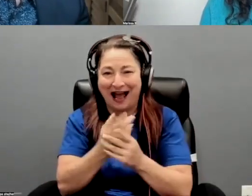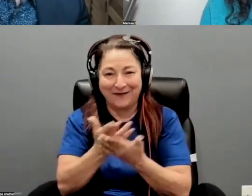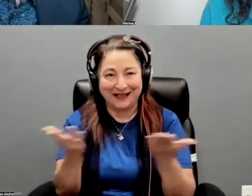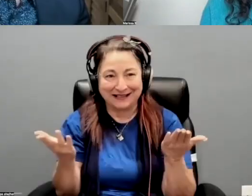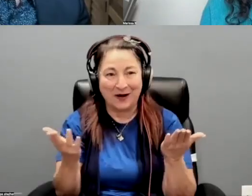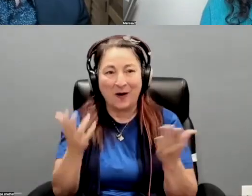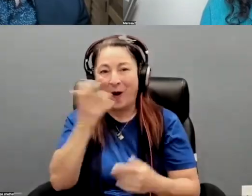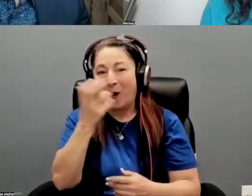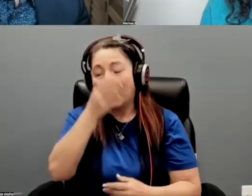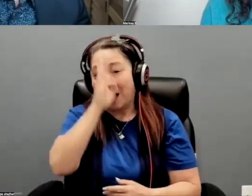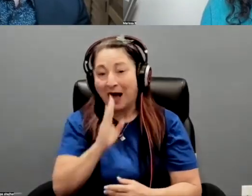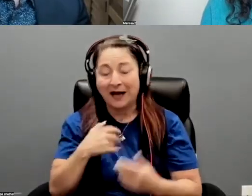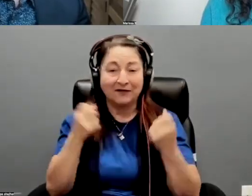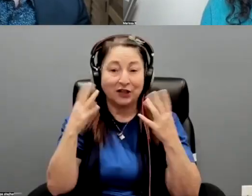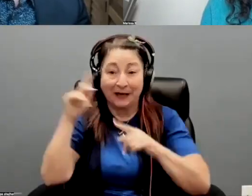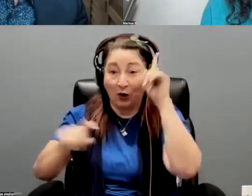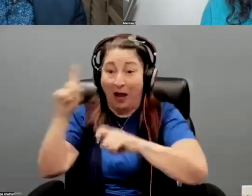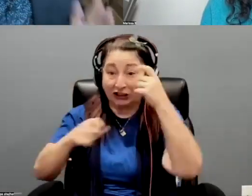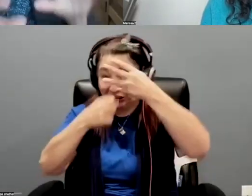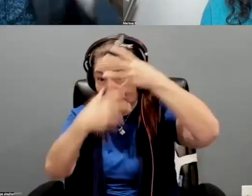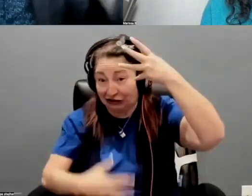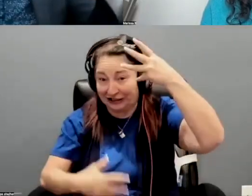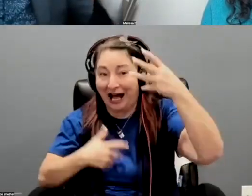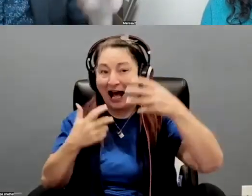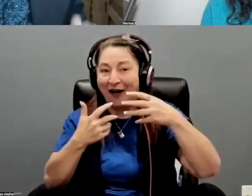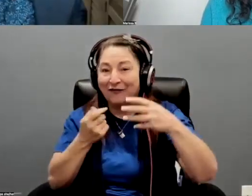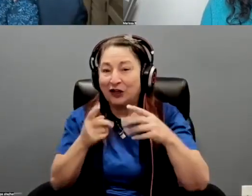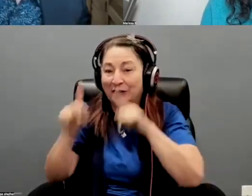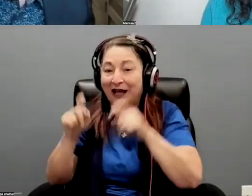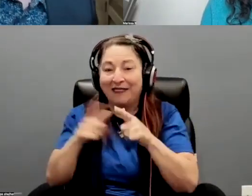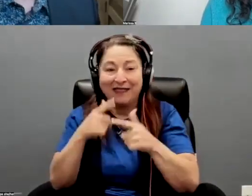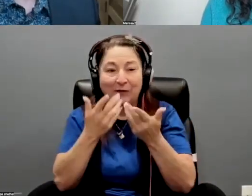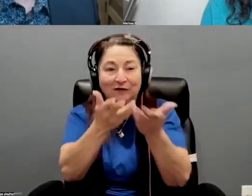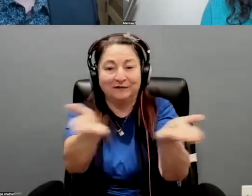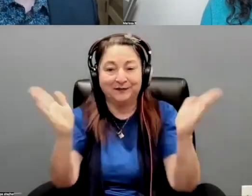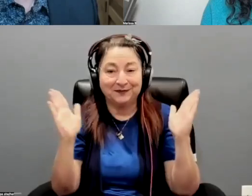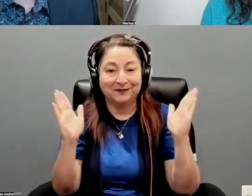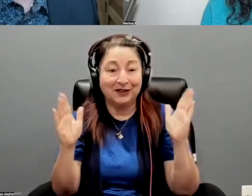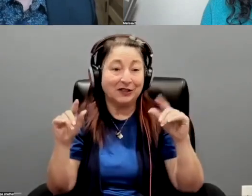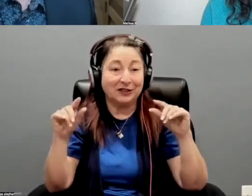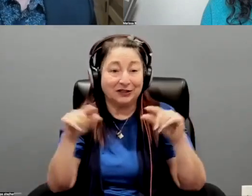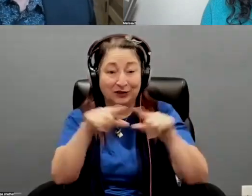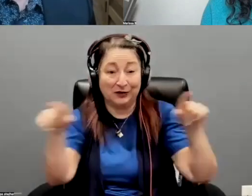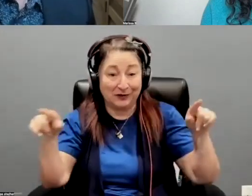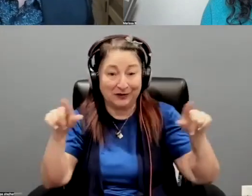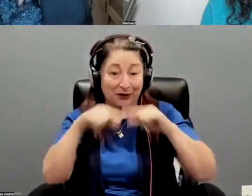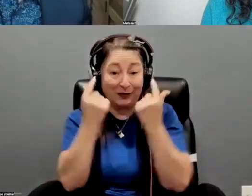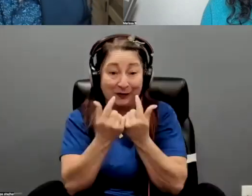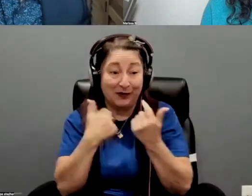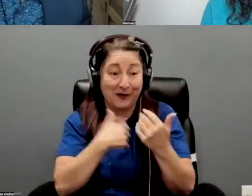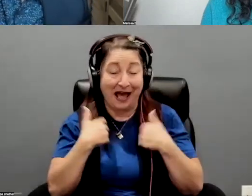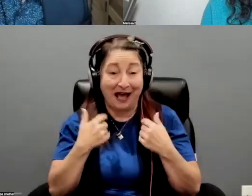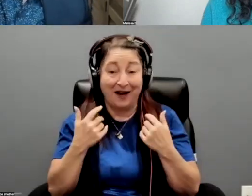Oh God, I have so many questions. I'll do a couple more and then we'll go to the group because we have some people